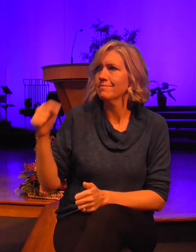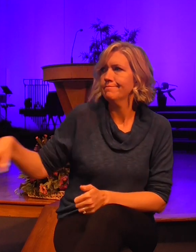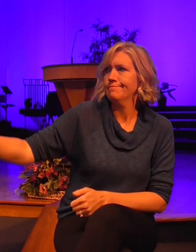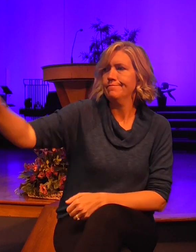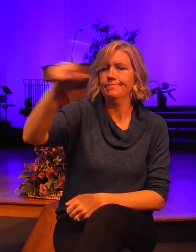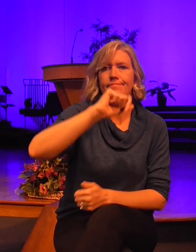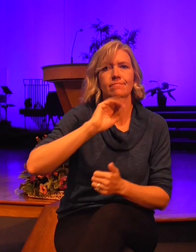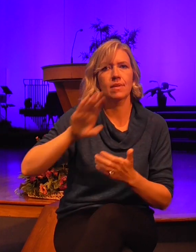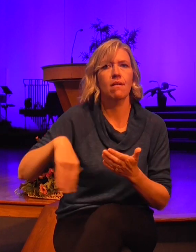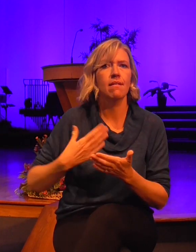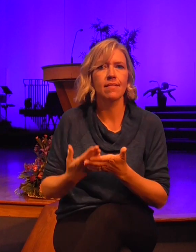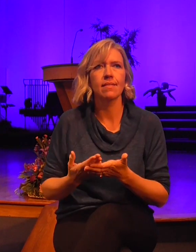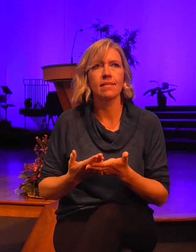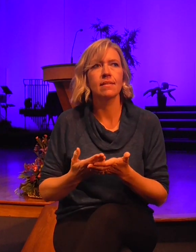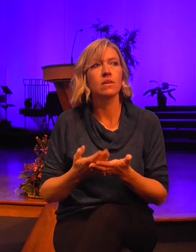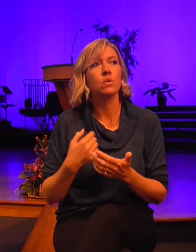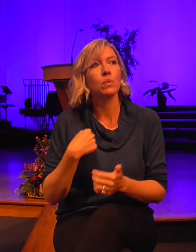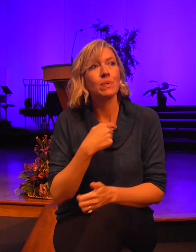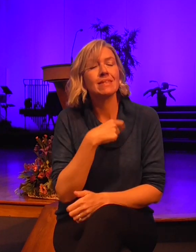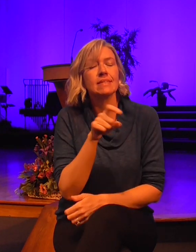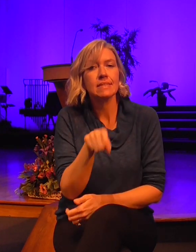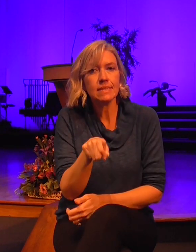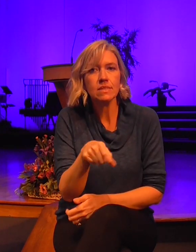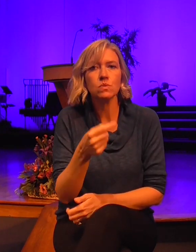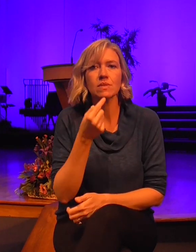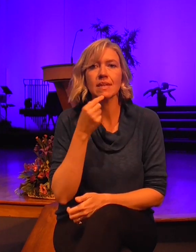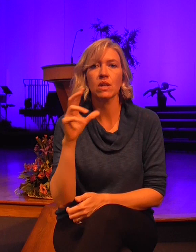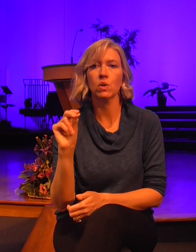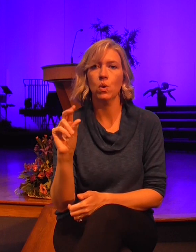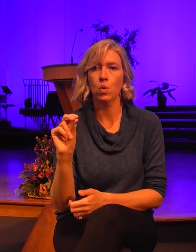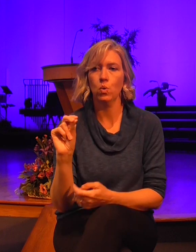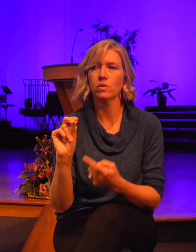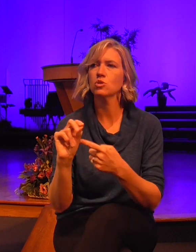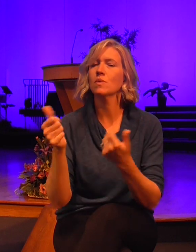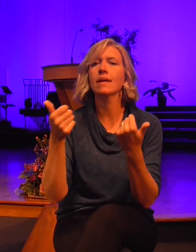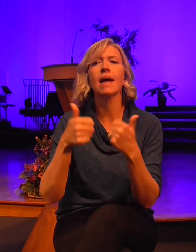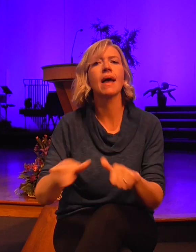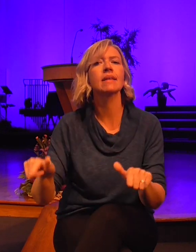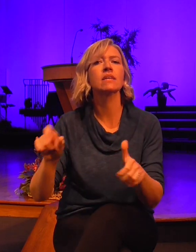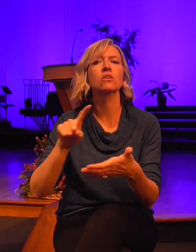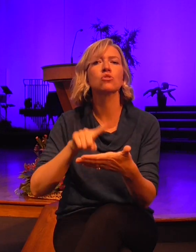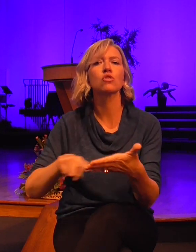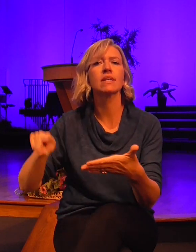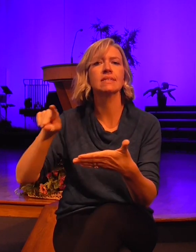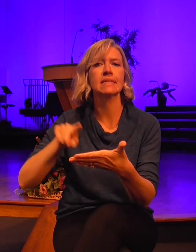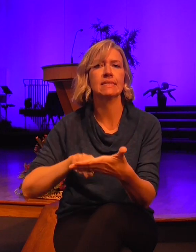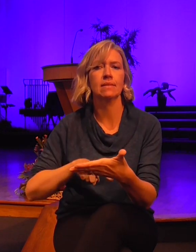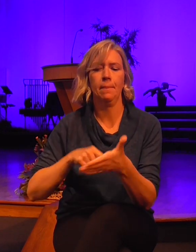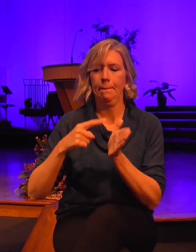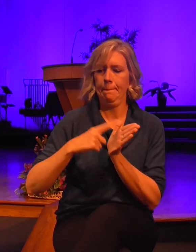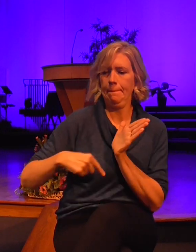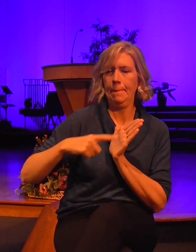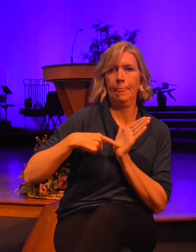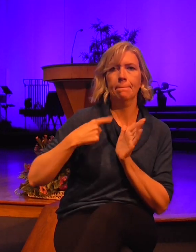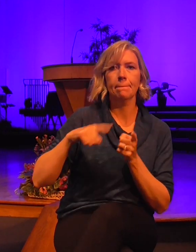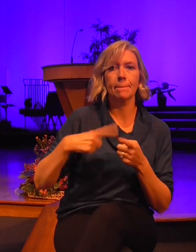well, is that we need to say no to any criticism about who we are.